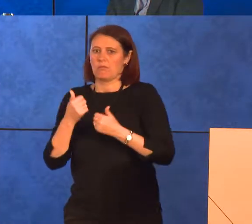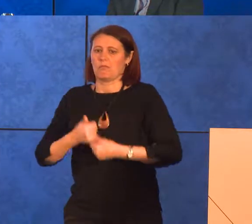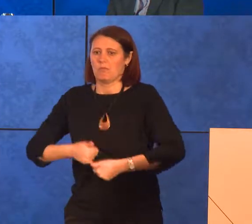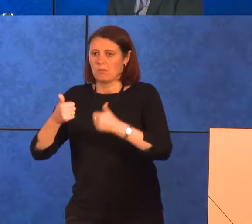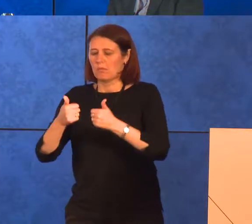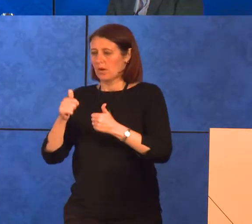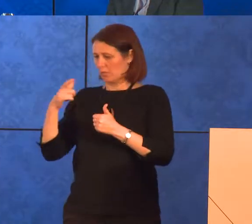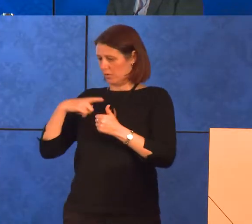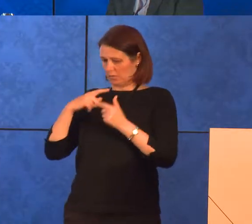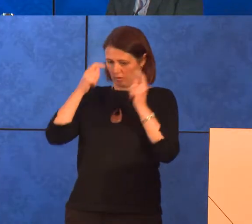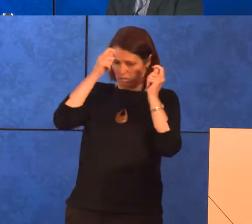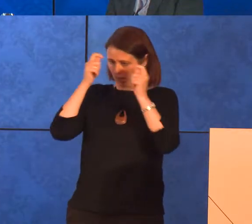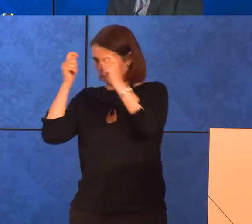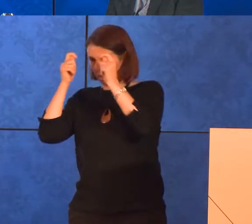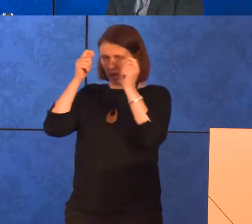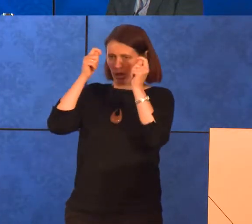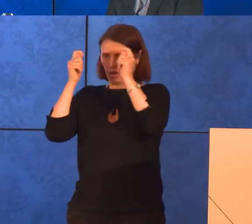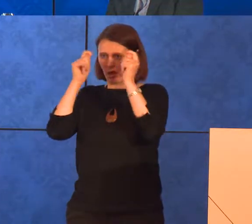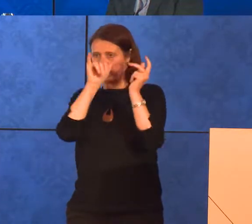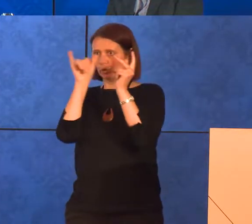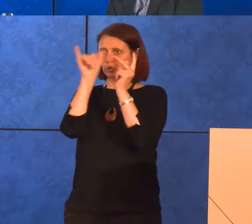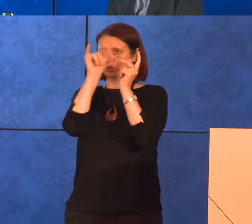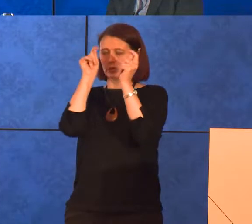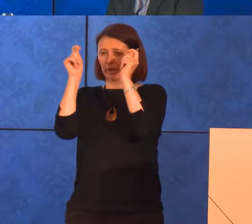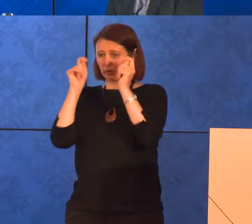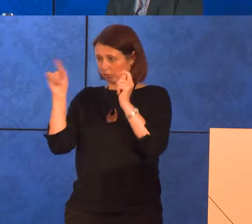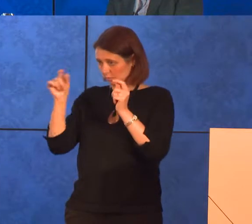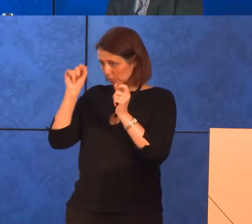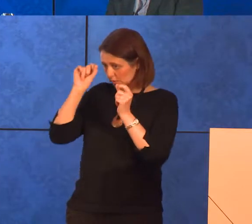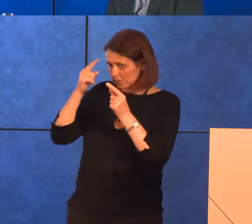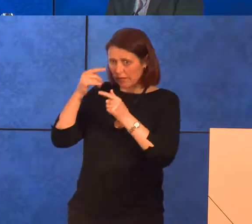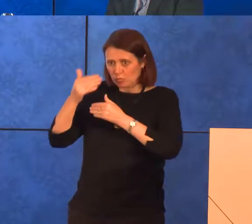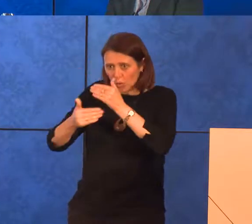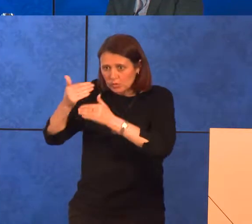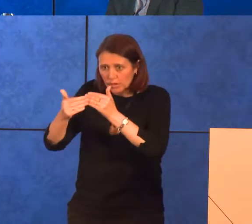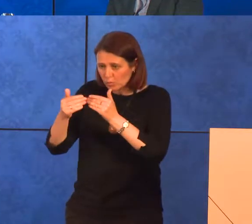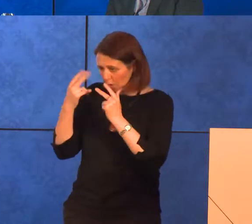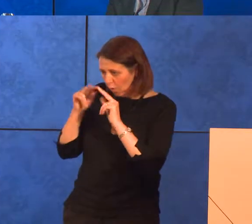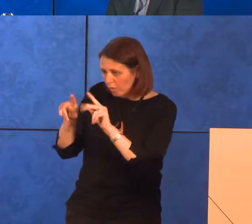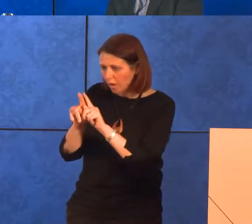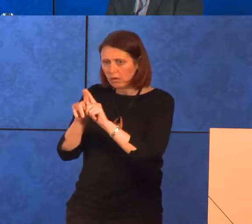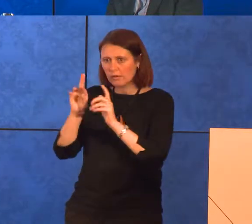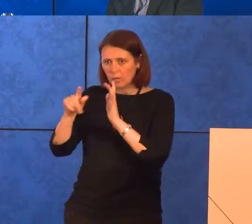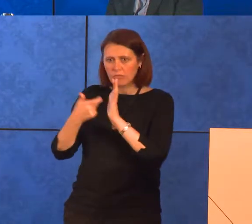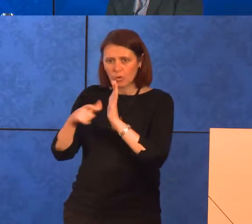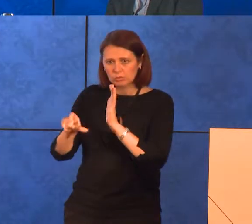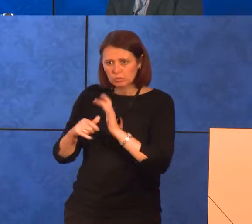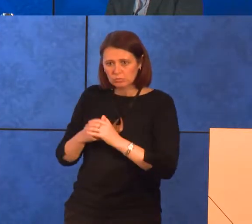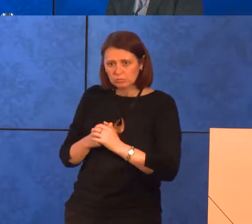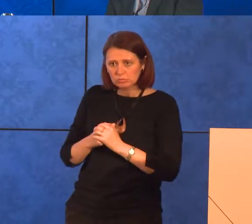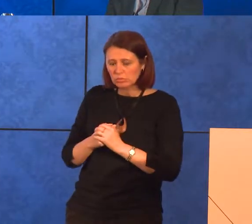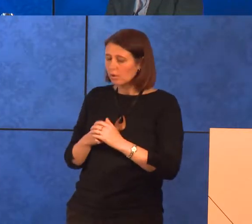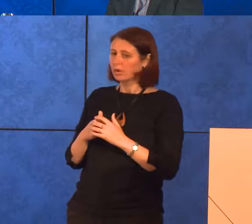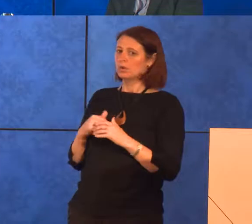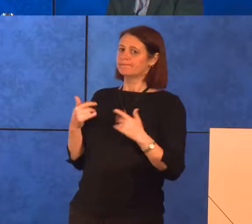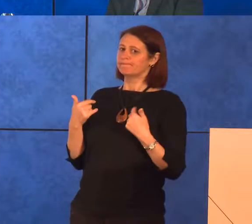Because you wear so many different hats, did you have a sense of what the process would be for a Royal Commission and what that looked like? I